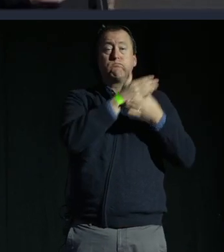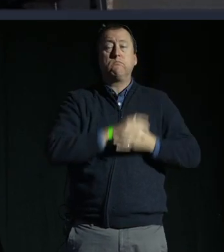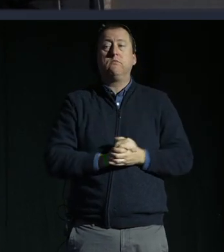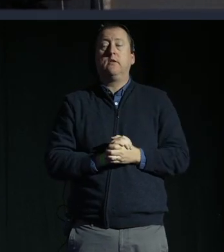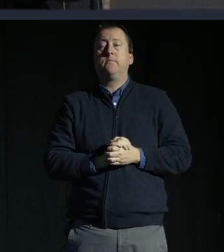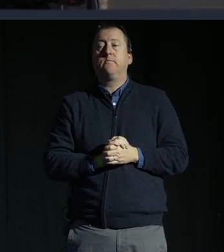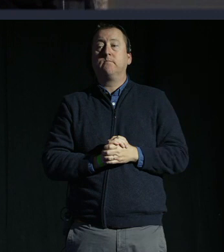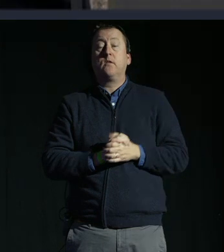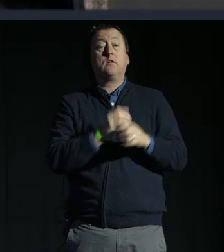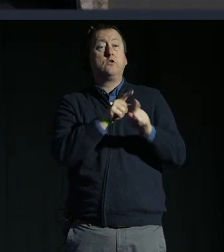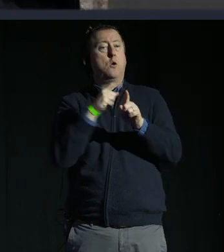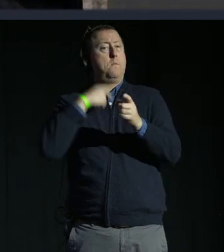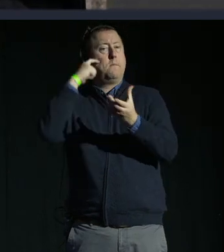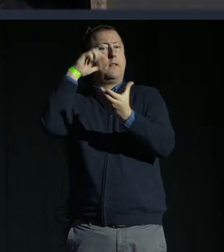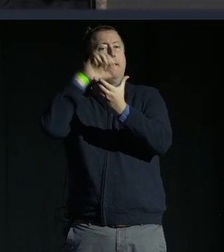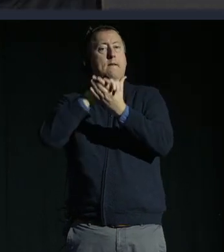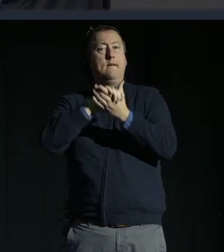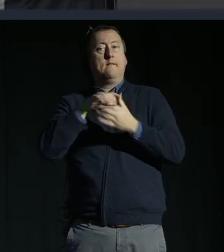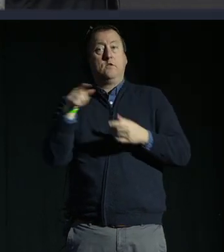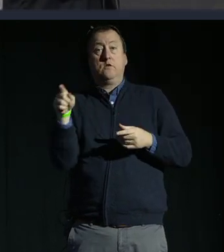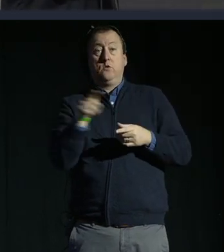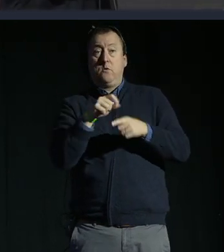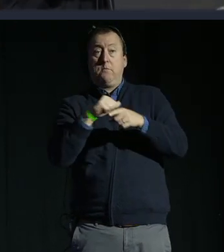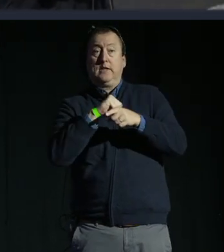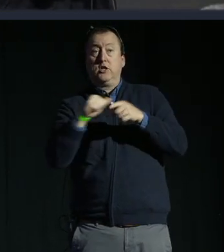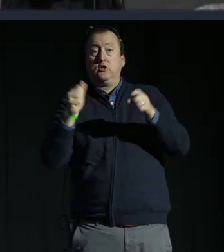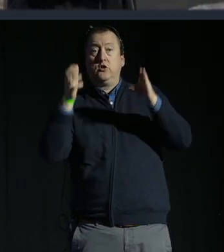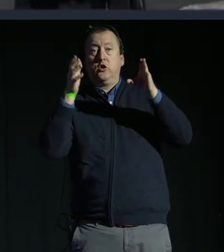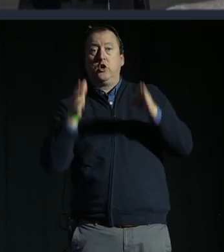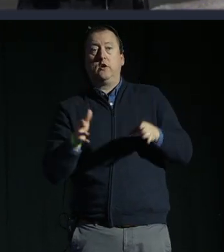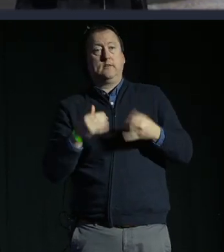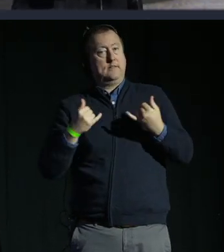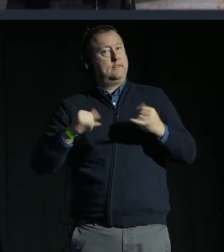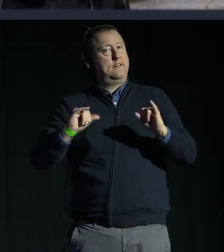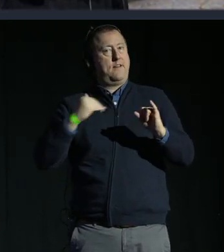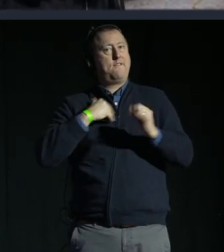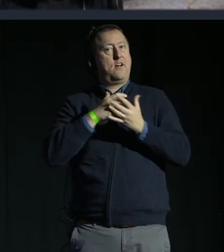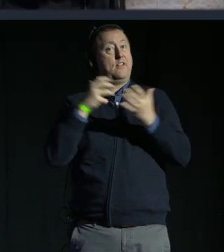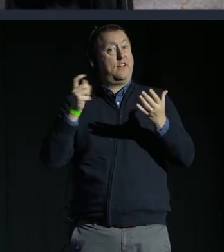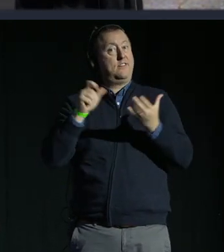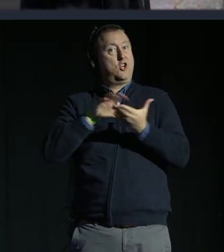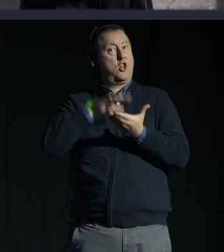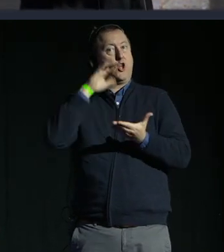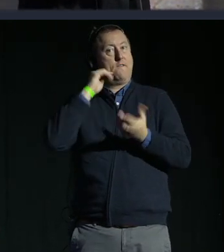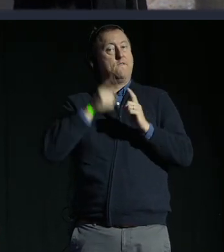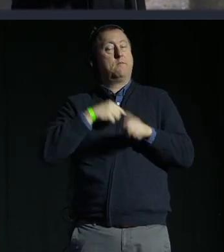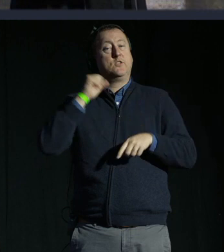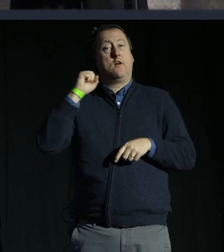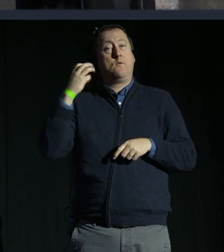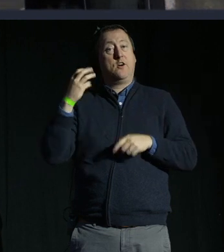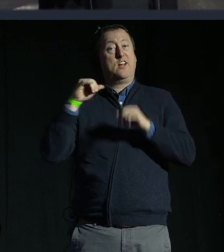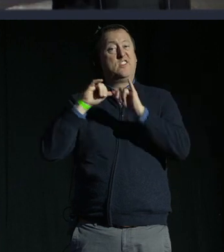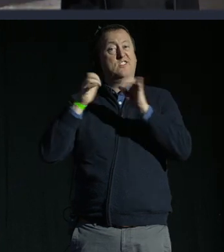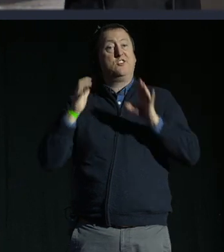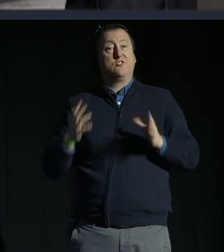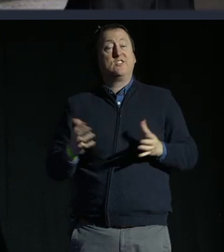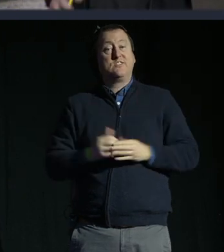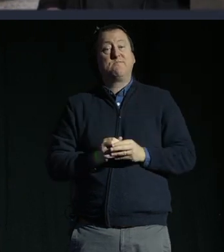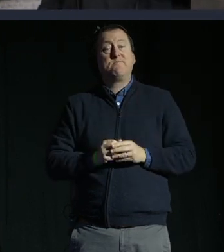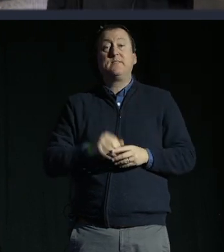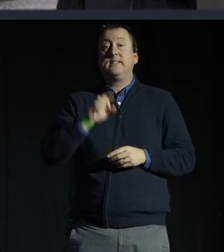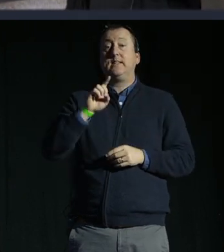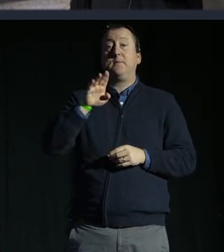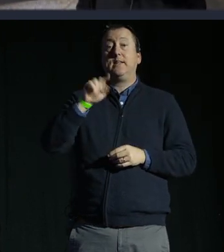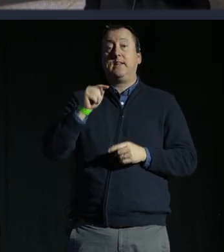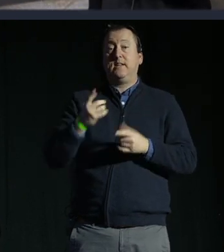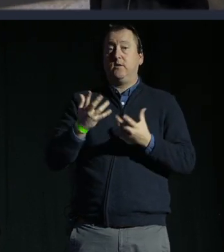We also believe that data practitioners still have a lot to learn from software engineers. DBT